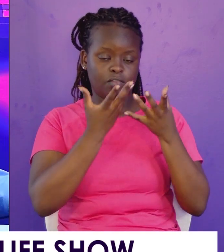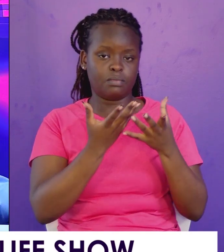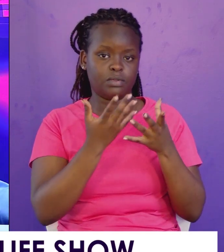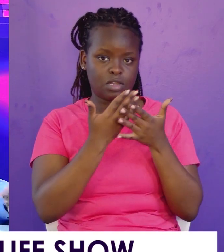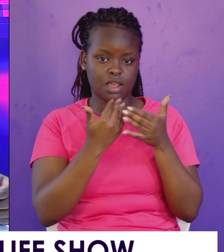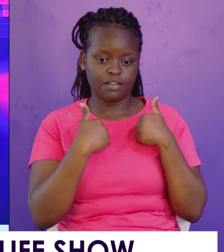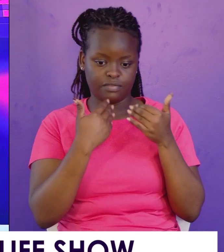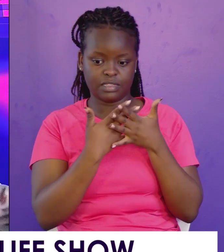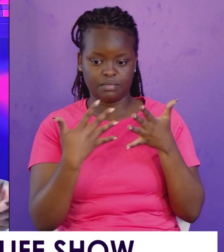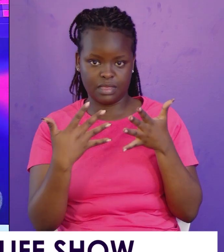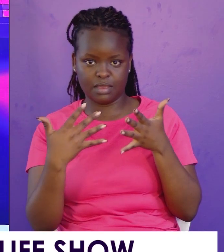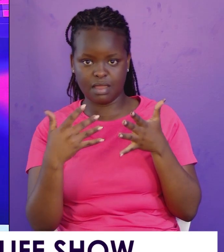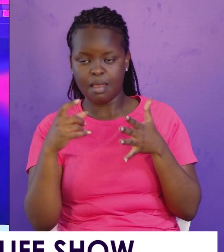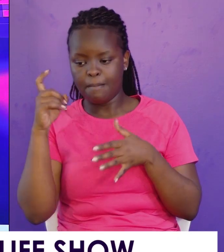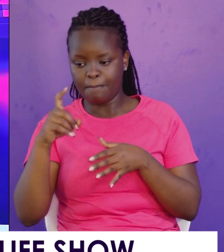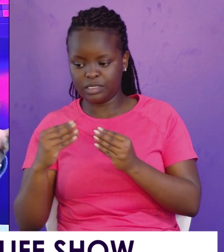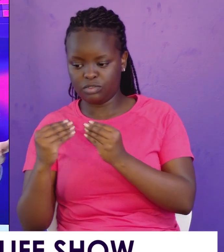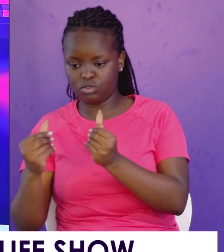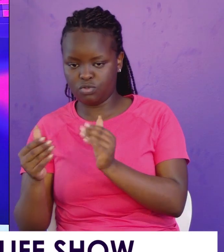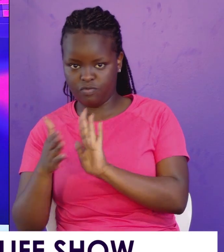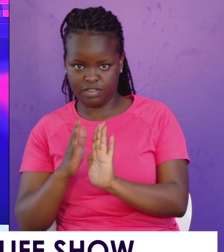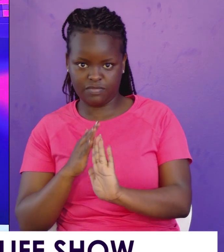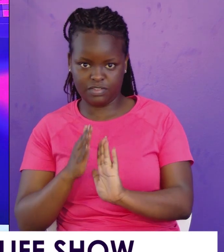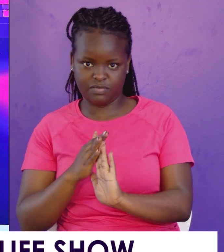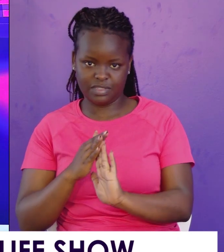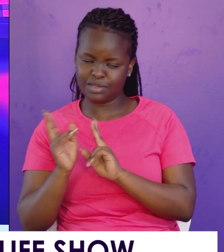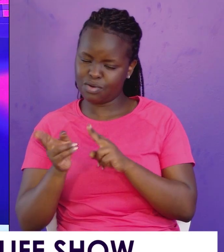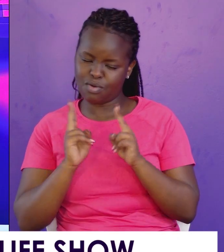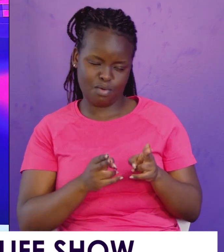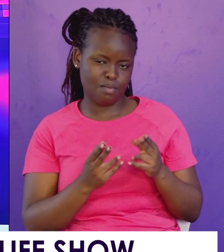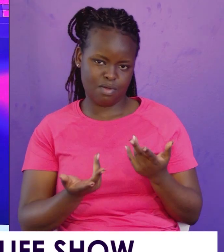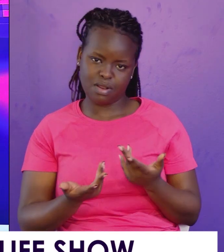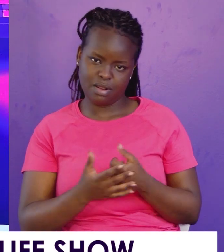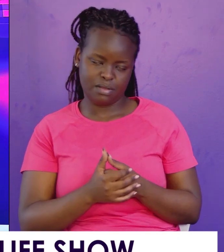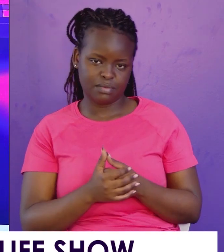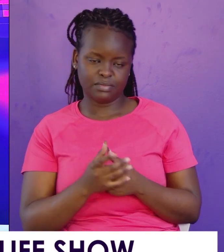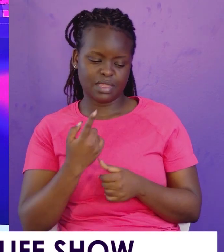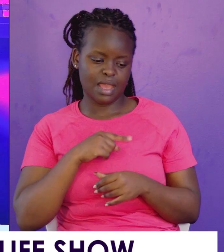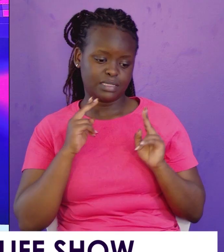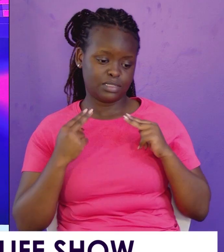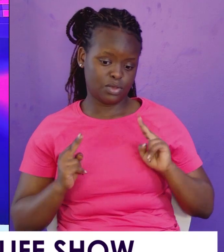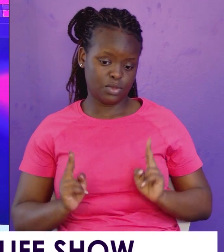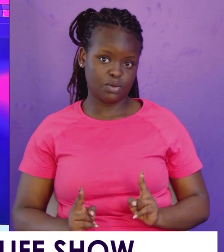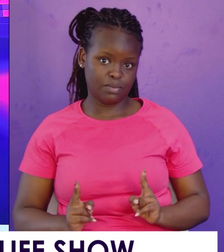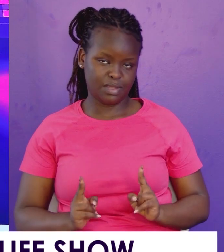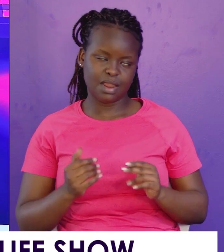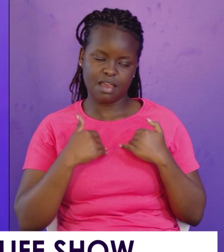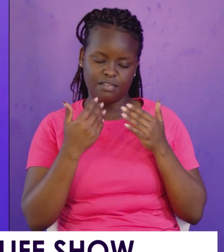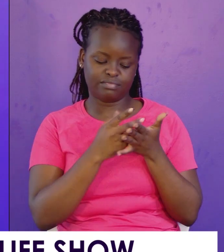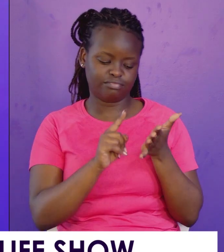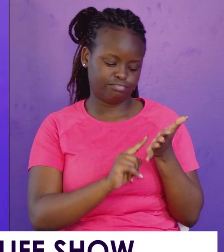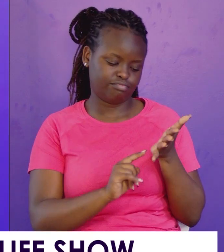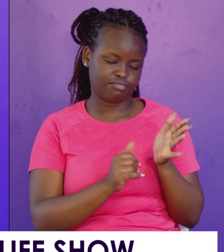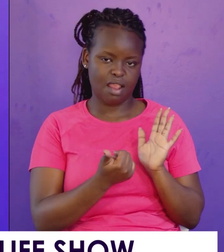something going on here. I need to deal with it. It's just normal. We are human and we have these problems. How